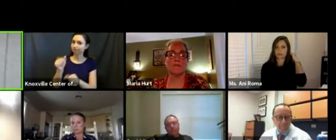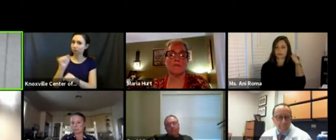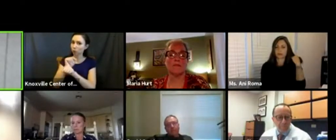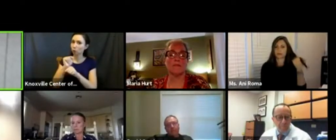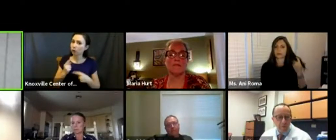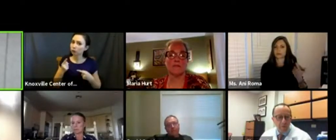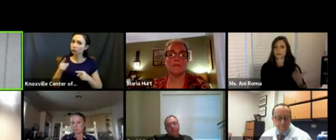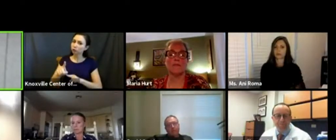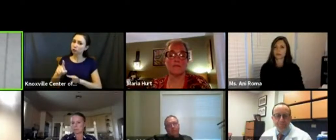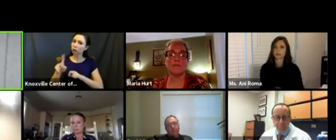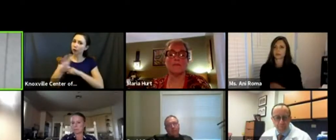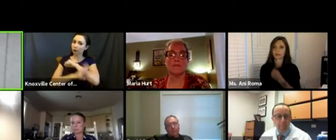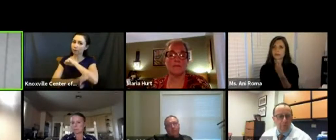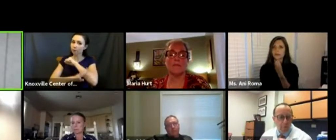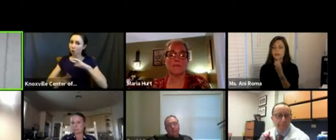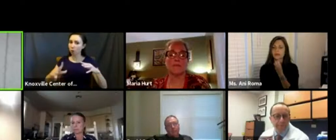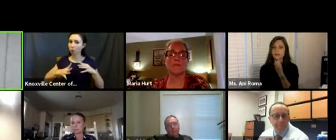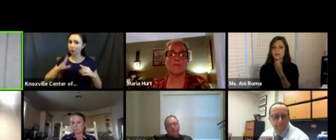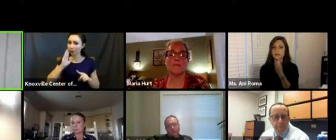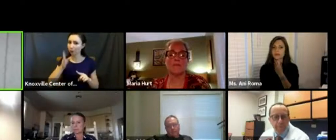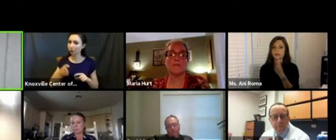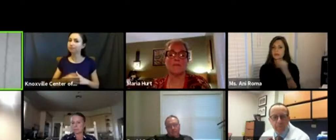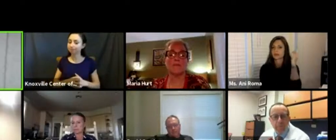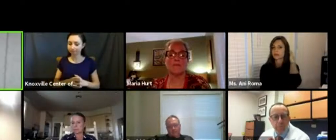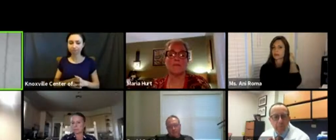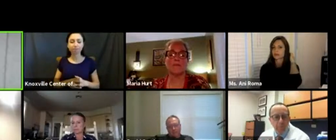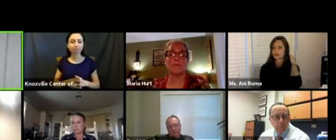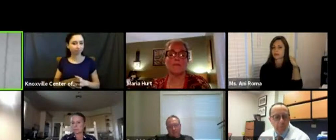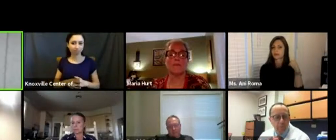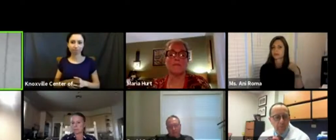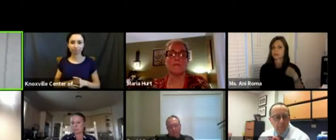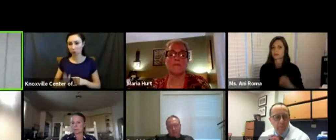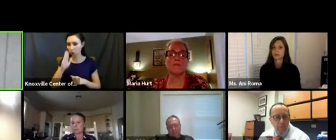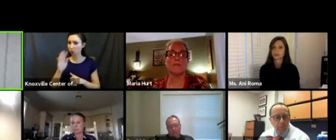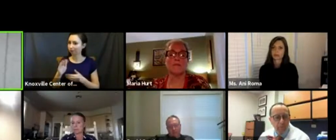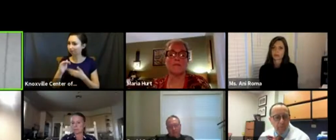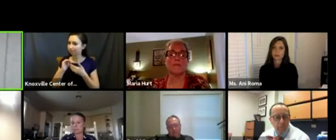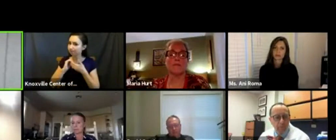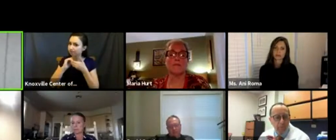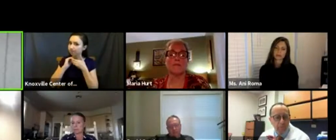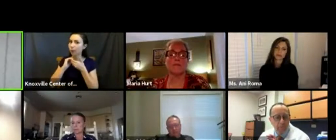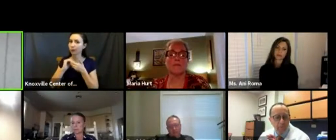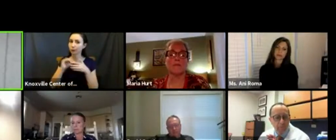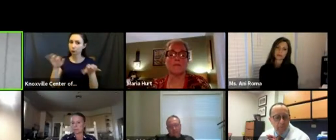and all of that stuff. We will cooperate and do that together.